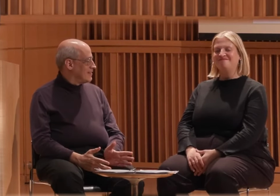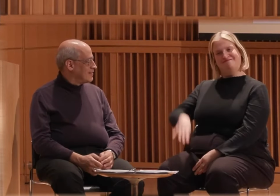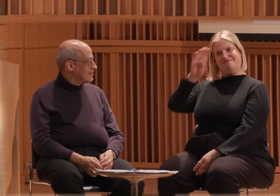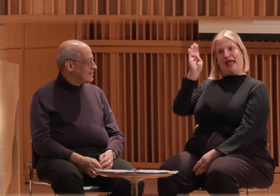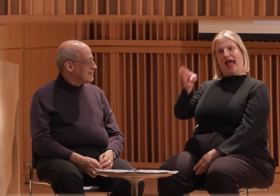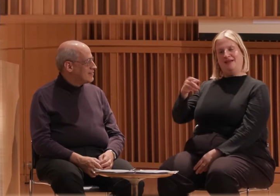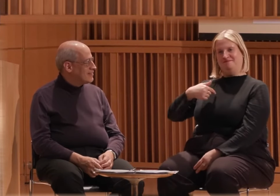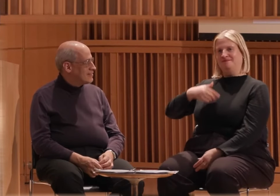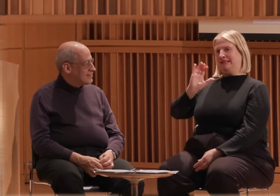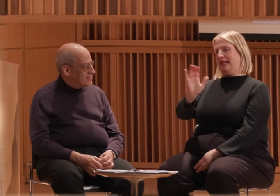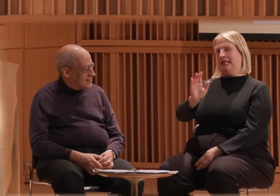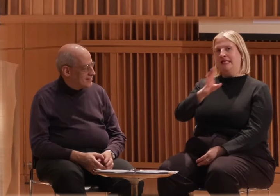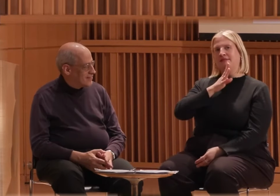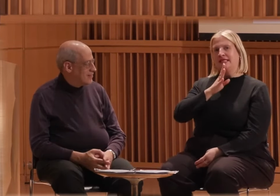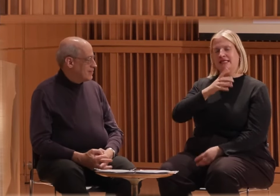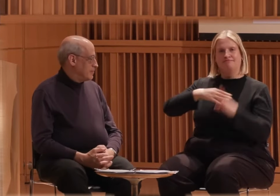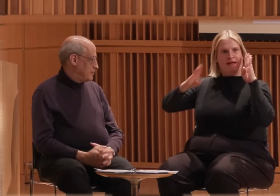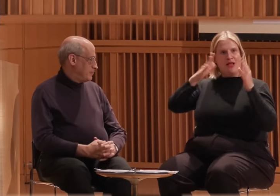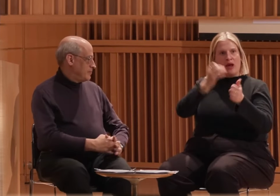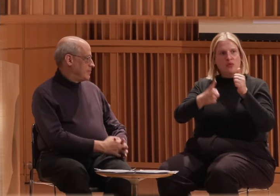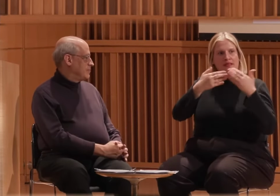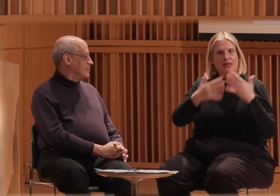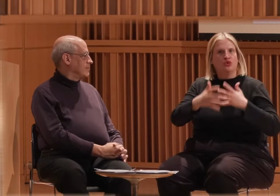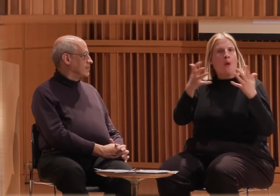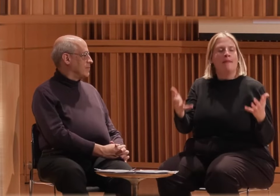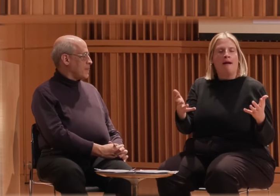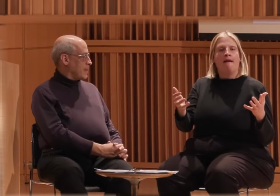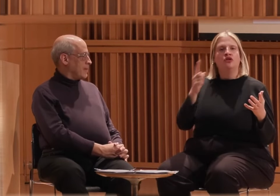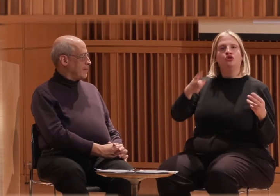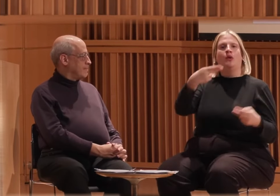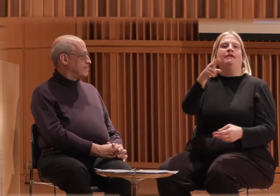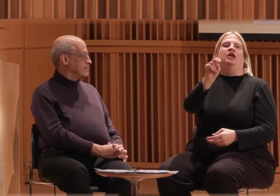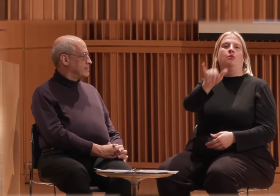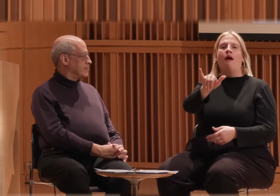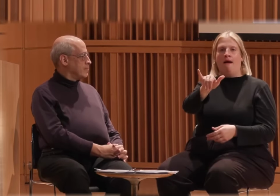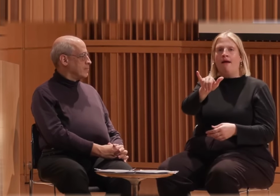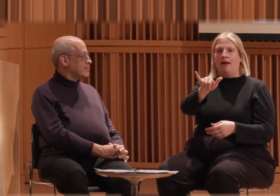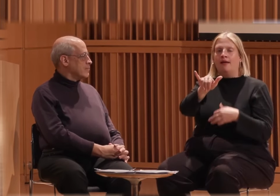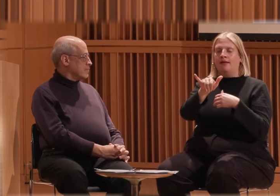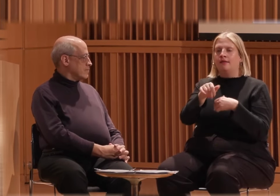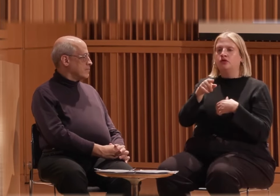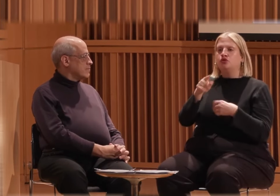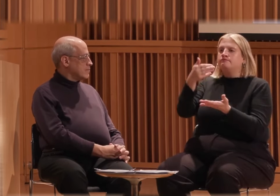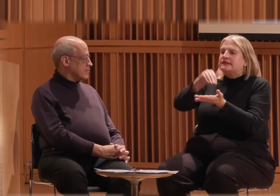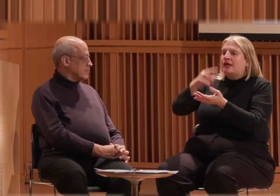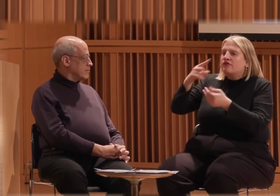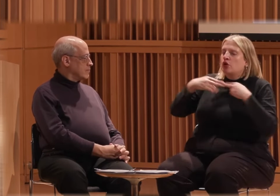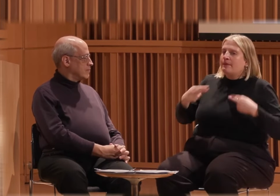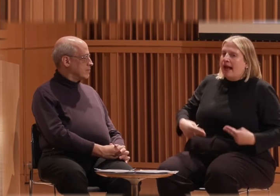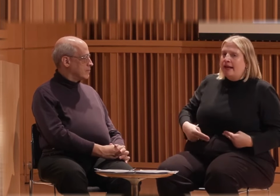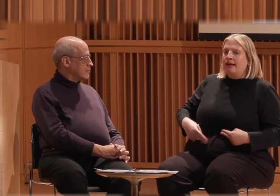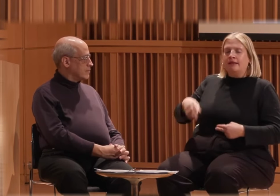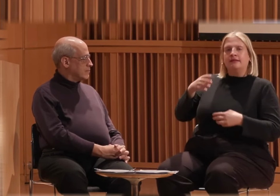Hi. Hello, everybody. Thank you so much to Humanities New York, to the Center for the Humanities, and